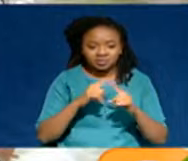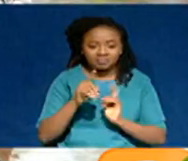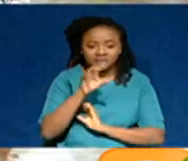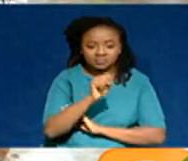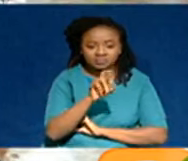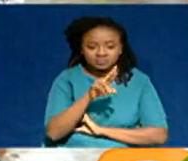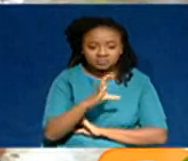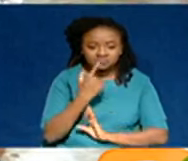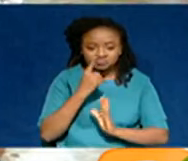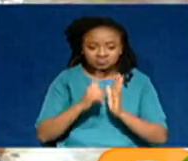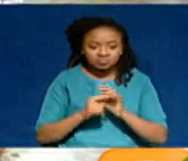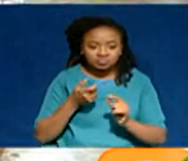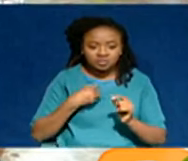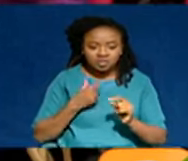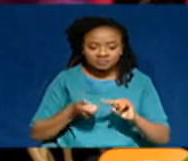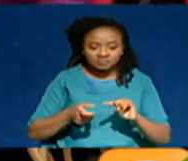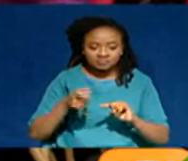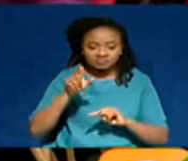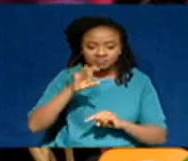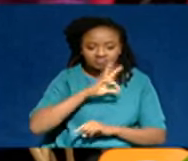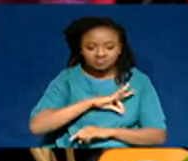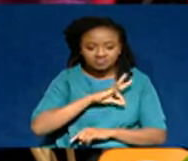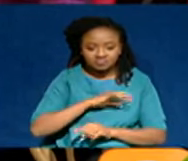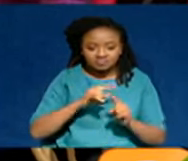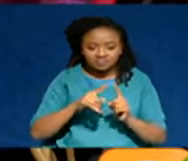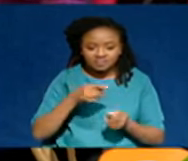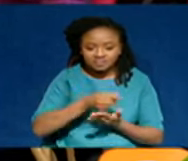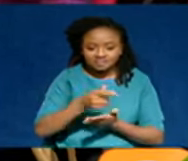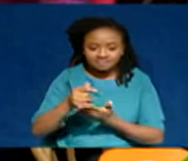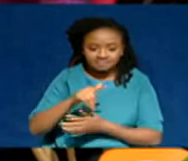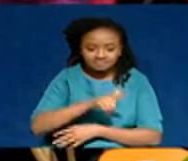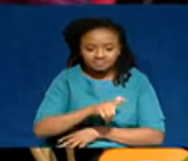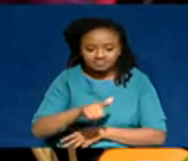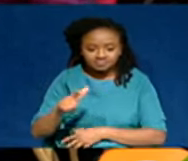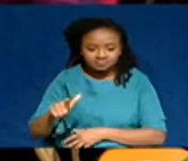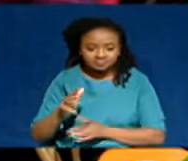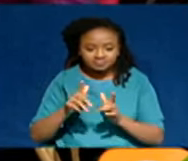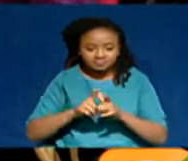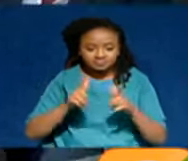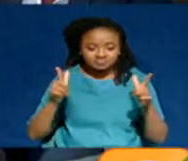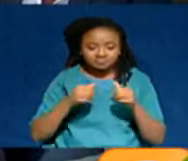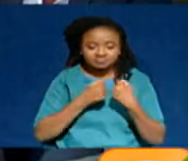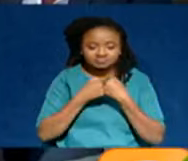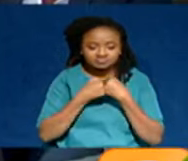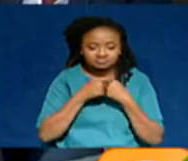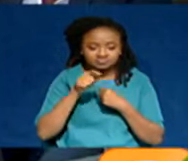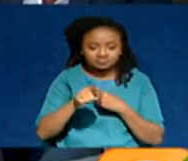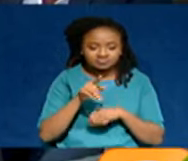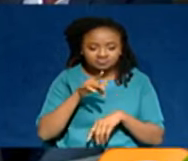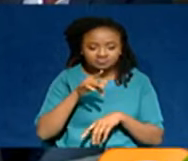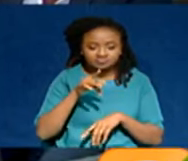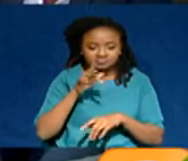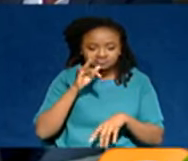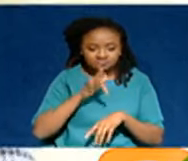weak controls in payroll management, as well as low productivity among the biggest drivers of the bloated wage